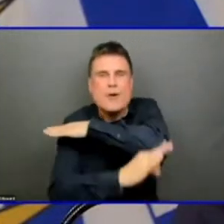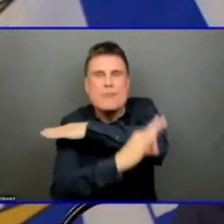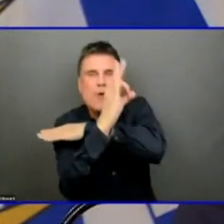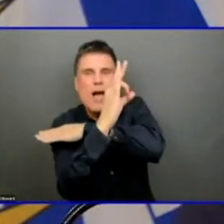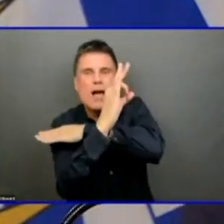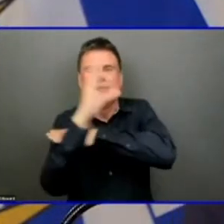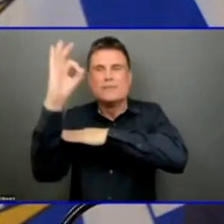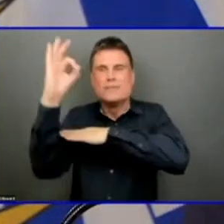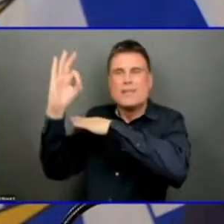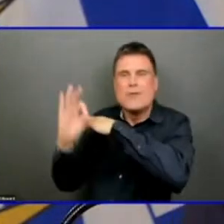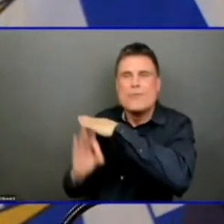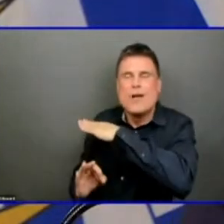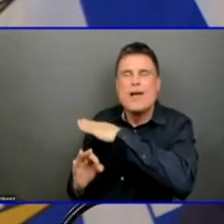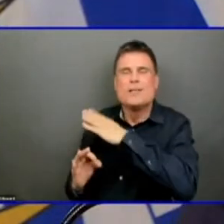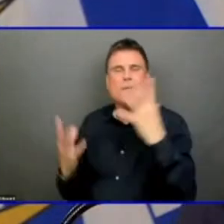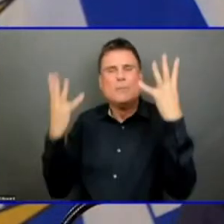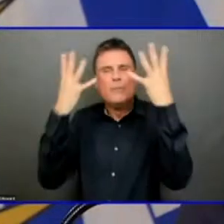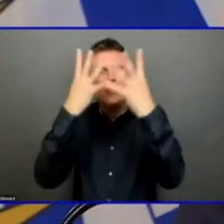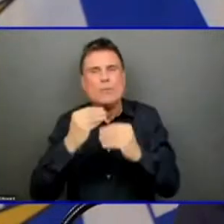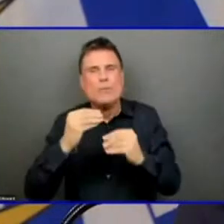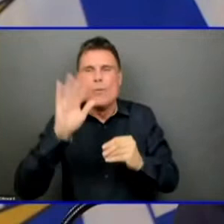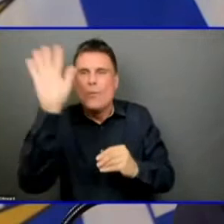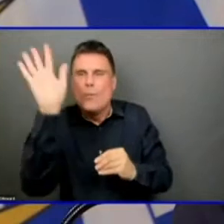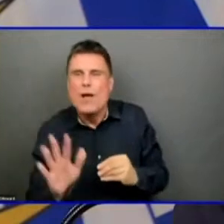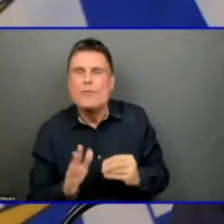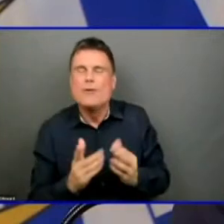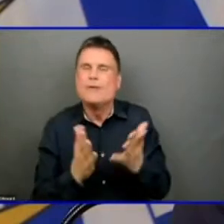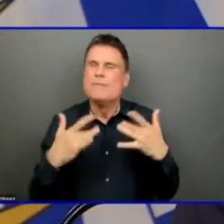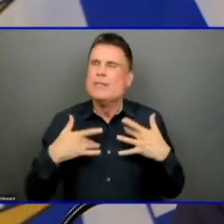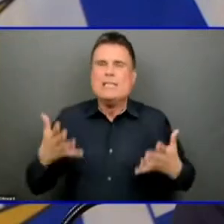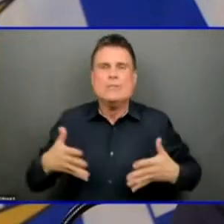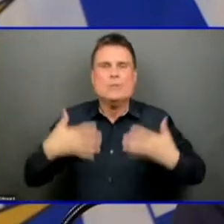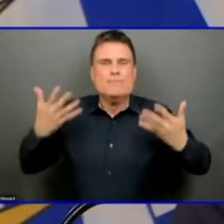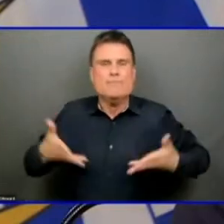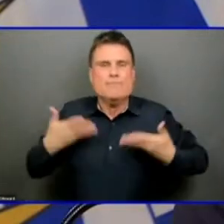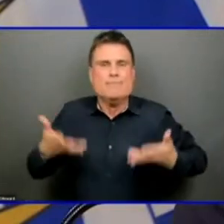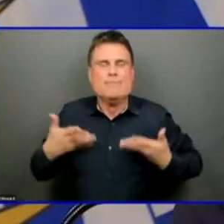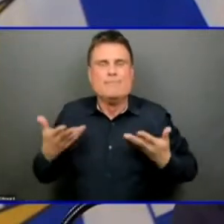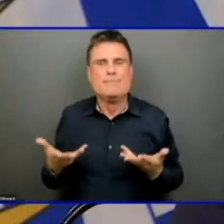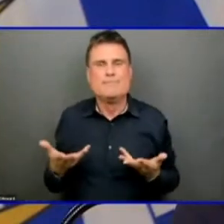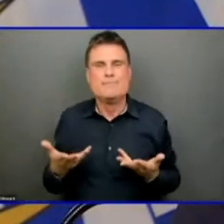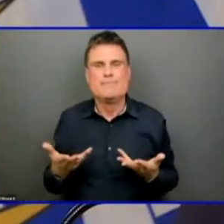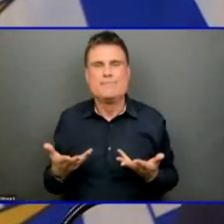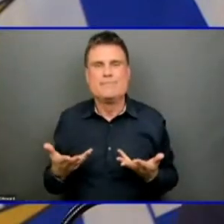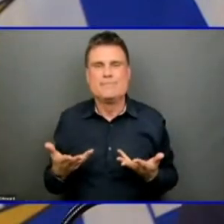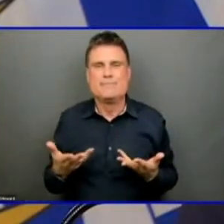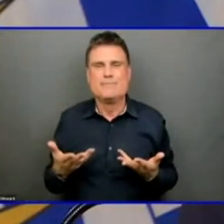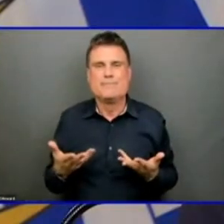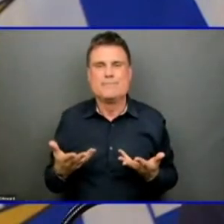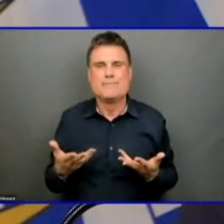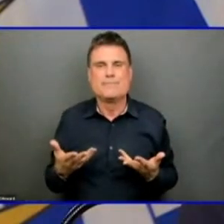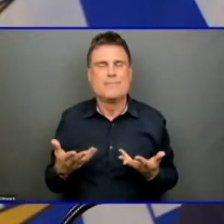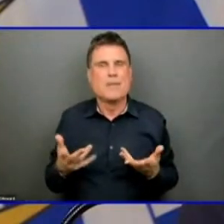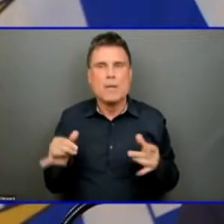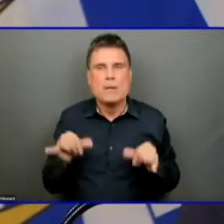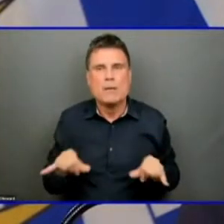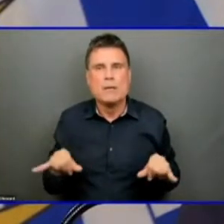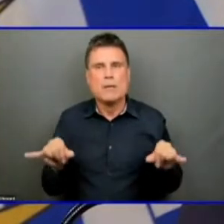people, it's that sense that this is never ending, and we need